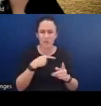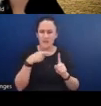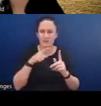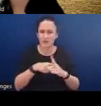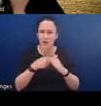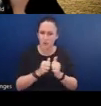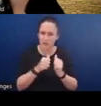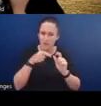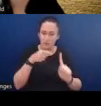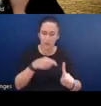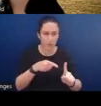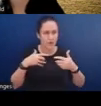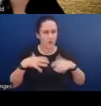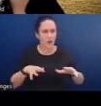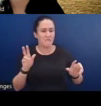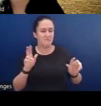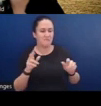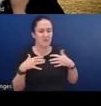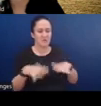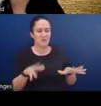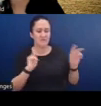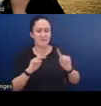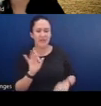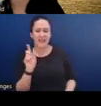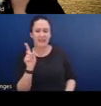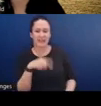people like them to become pregnant. And that's not